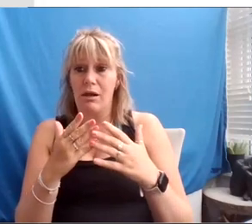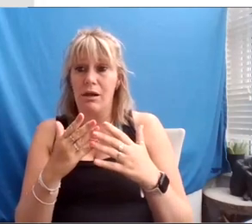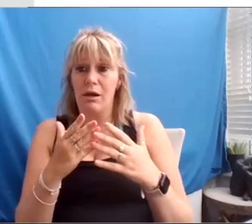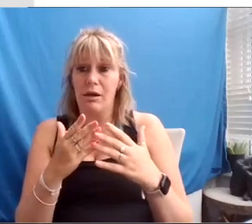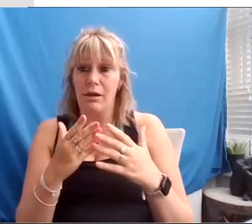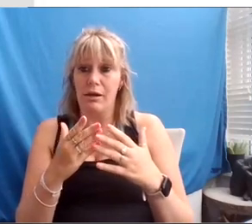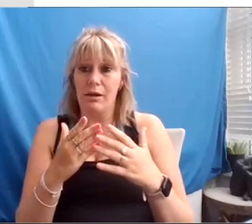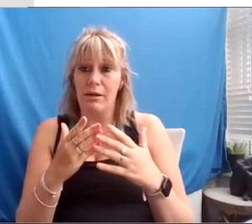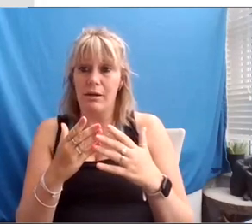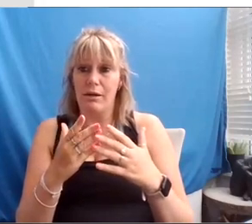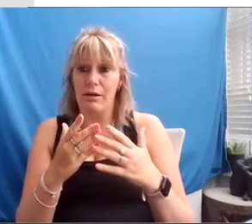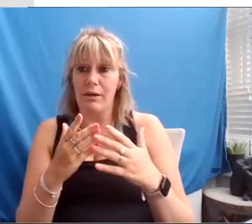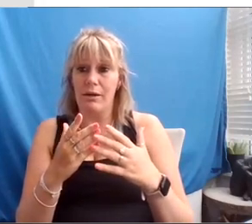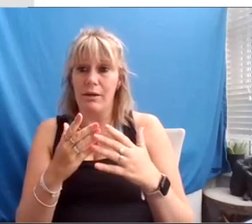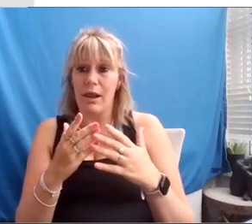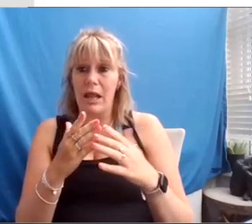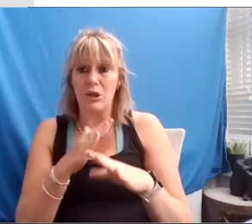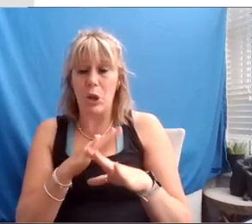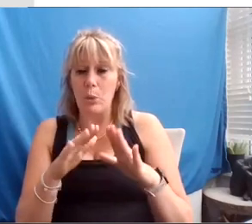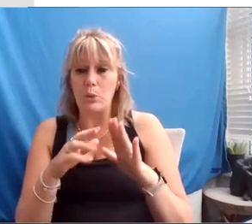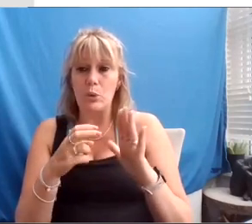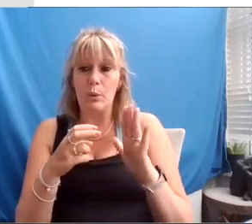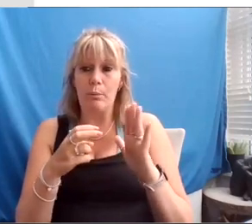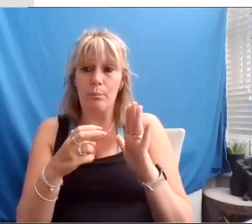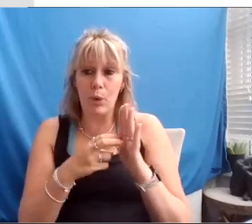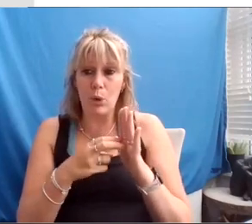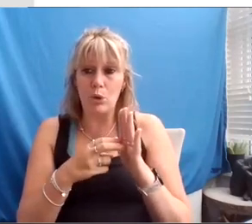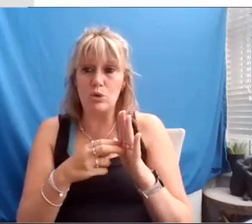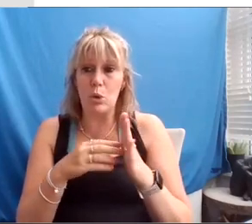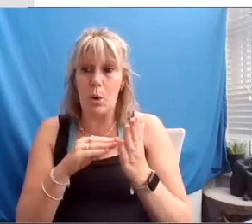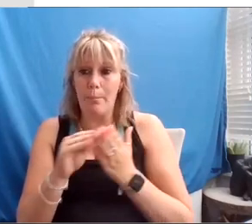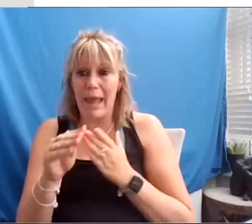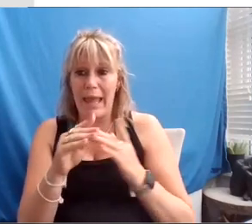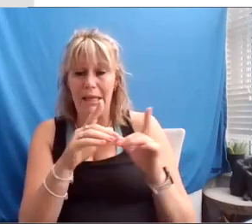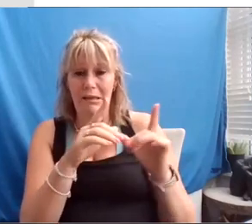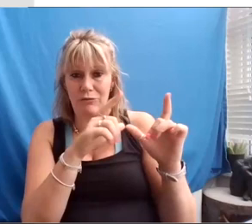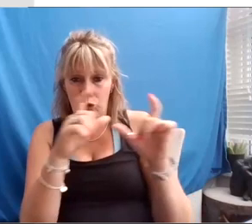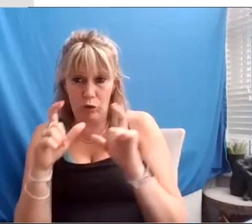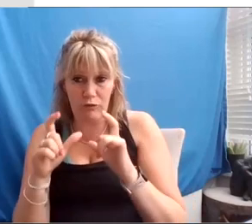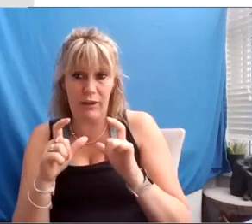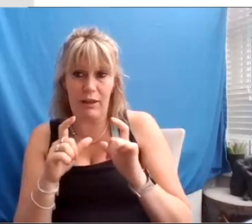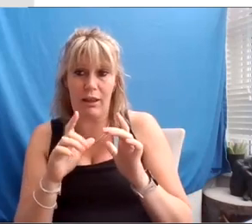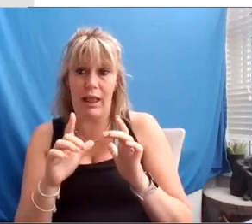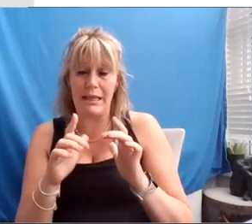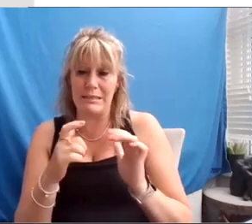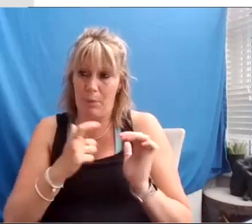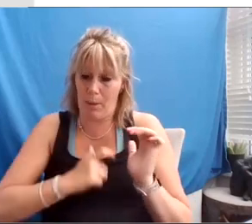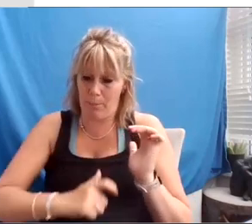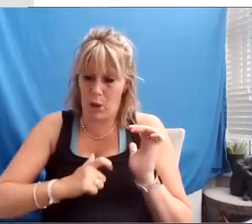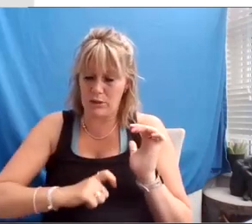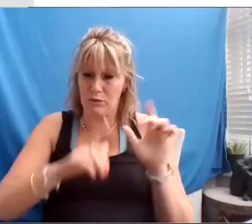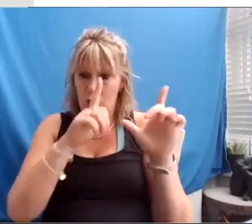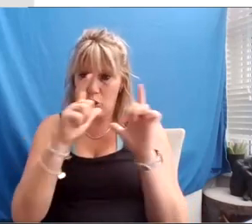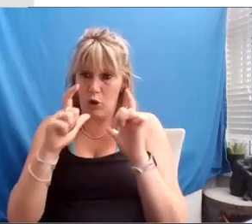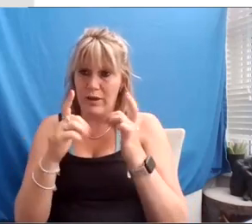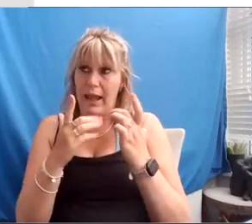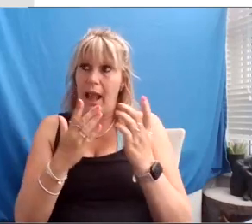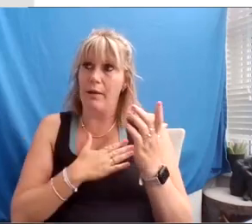sort of booked or paid shoots, my own sort of personal photography. I like to sort of collaborate with